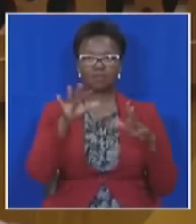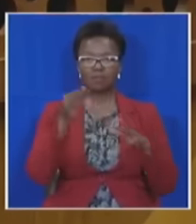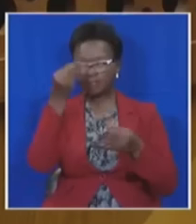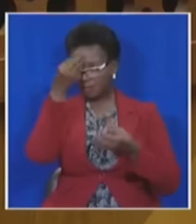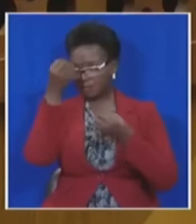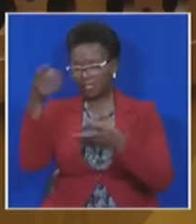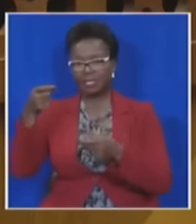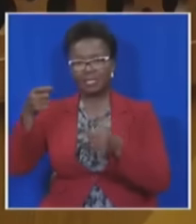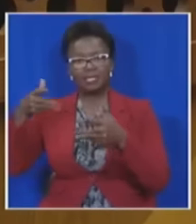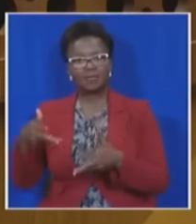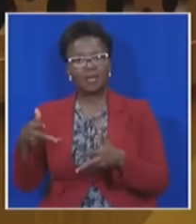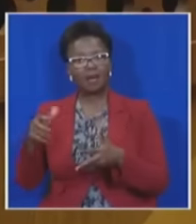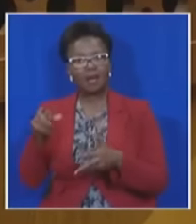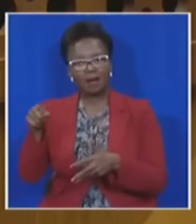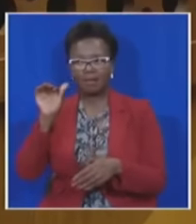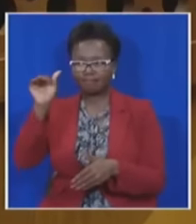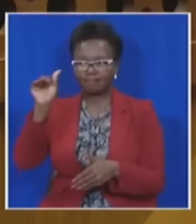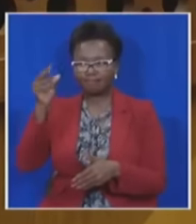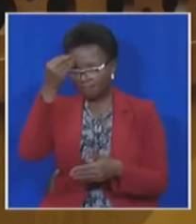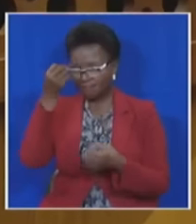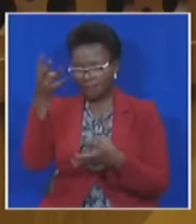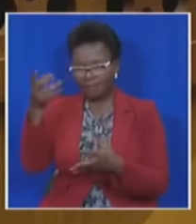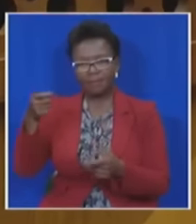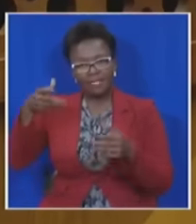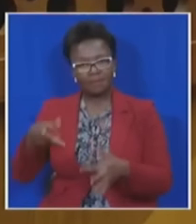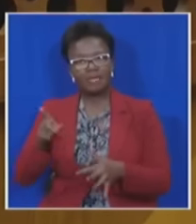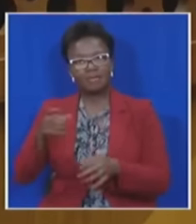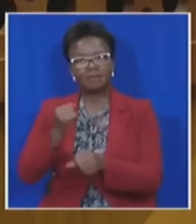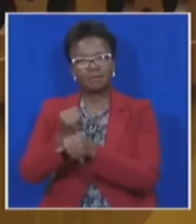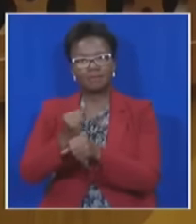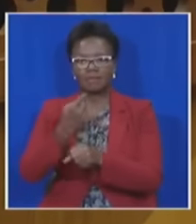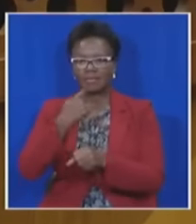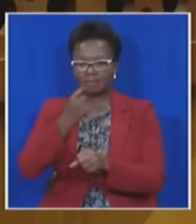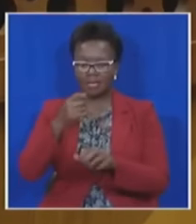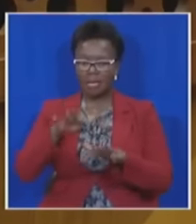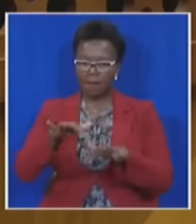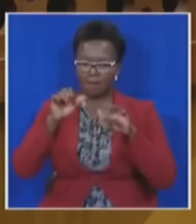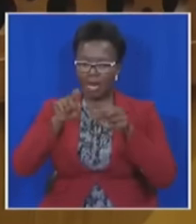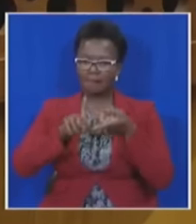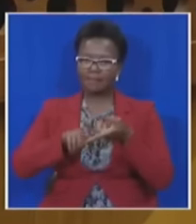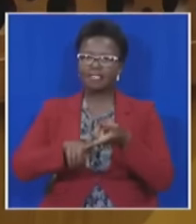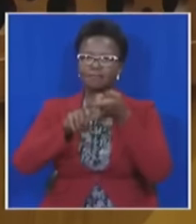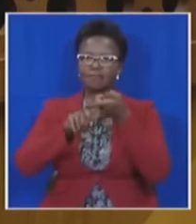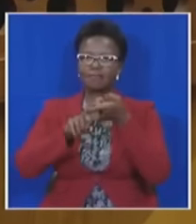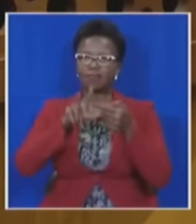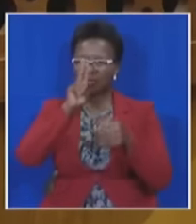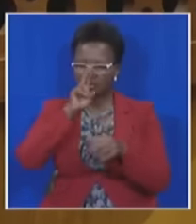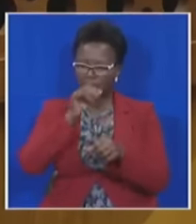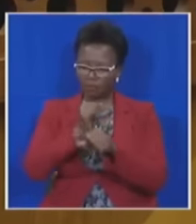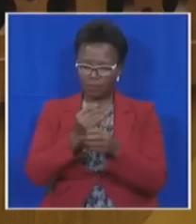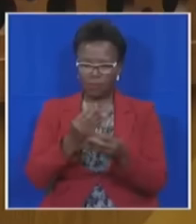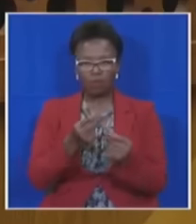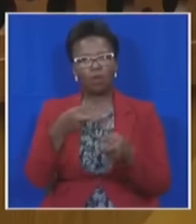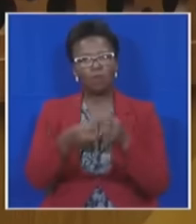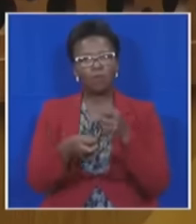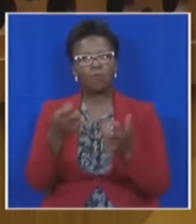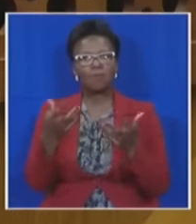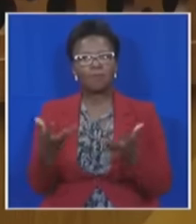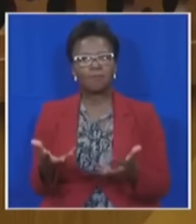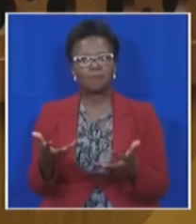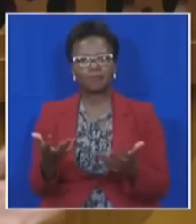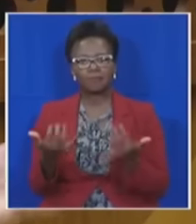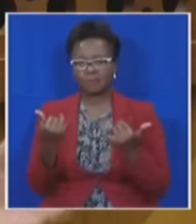Speaker's attention, the Speaker should have immediately suspended the proceedings in order to address this grave situation. The